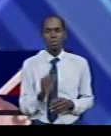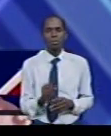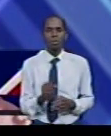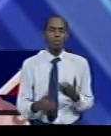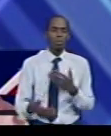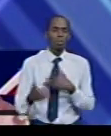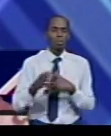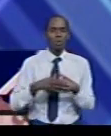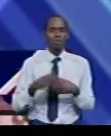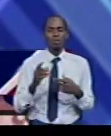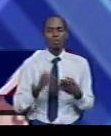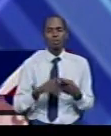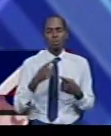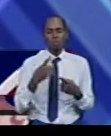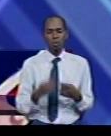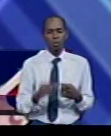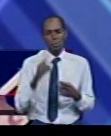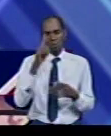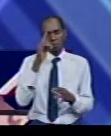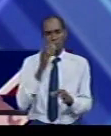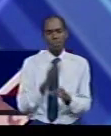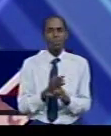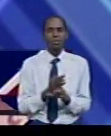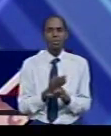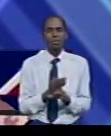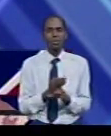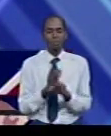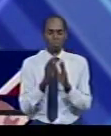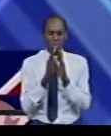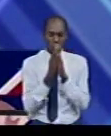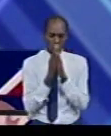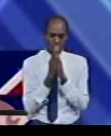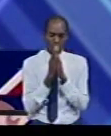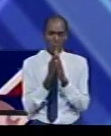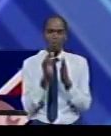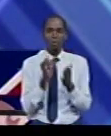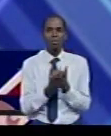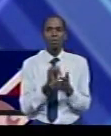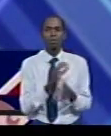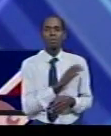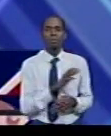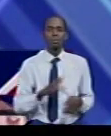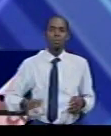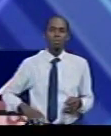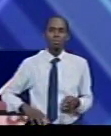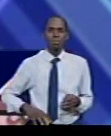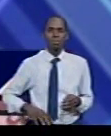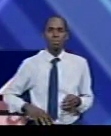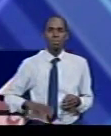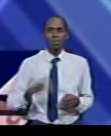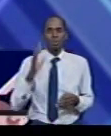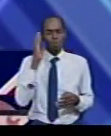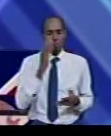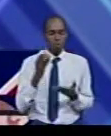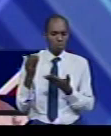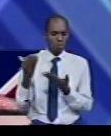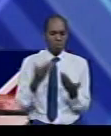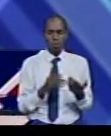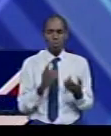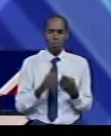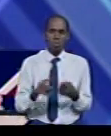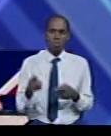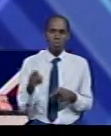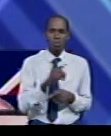back to the faith. Pray that Christ will bring unto you